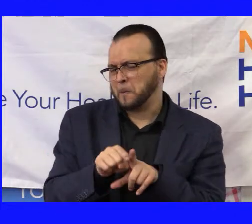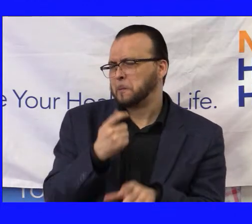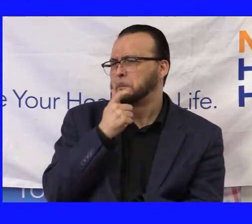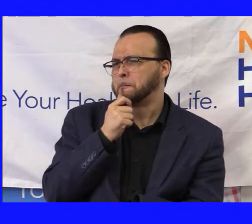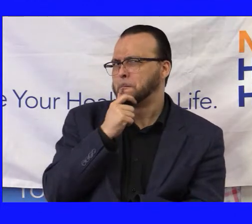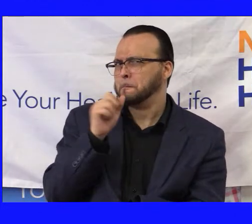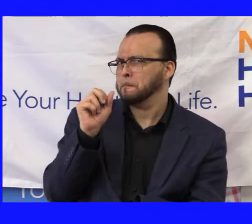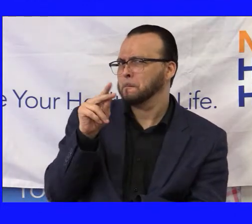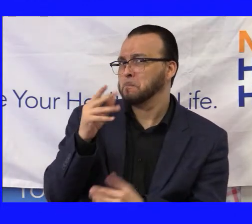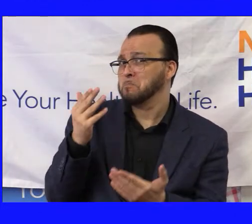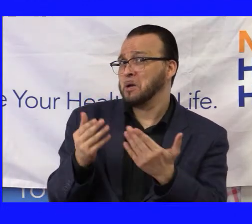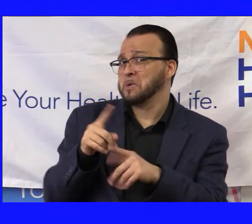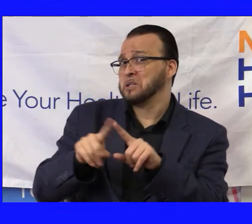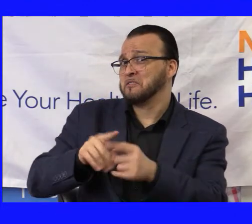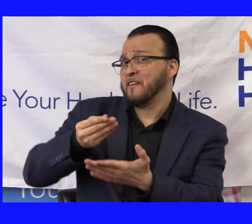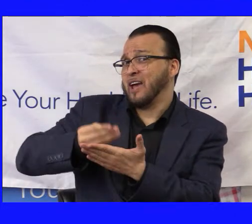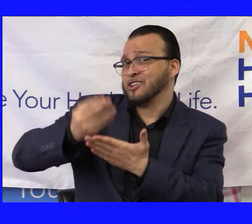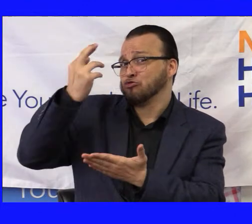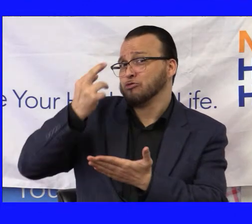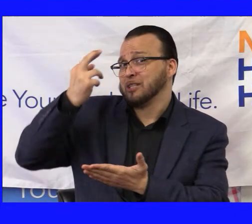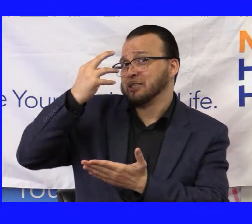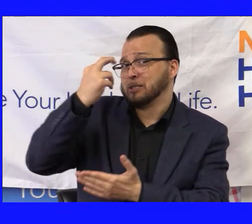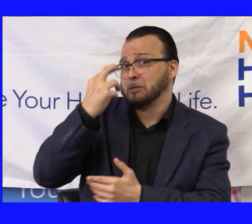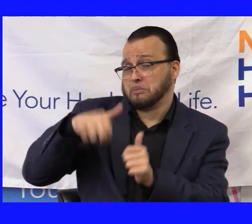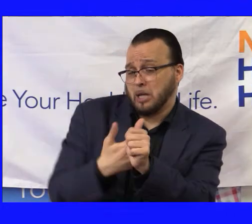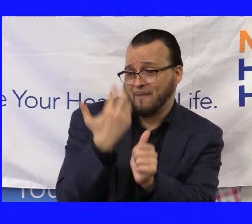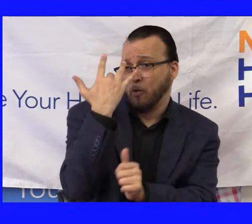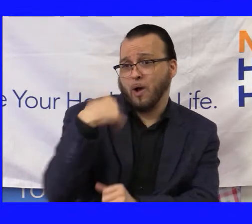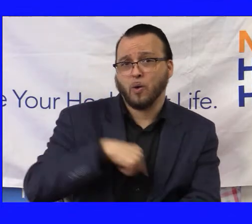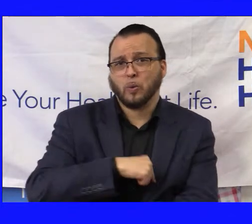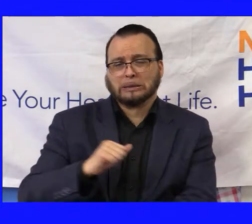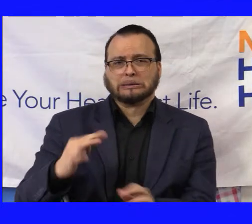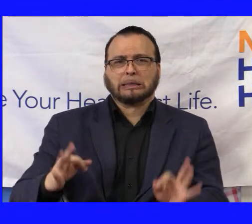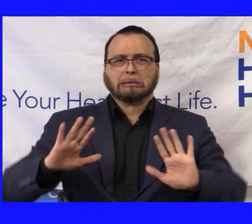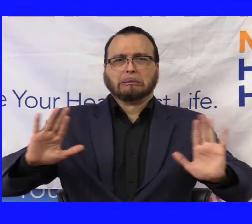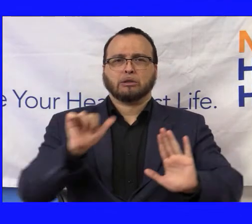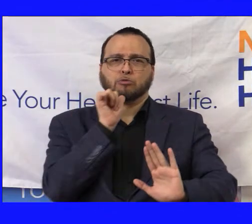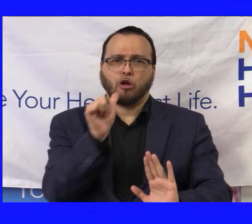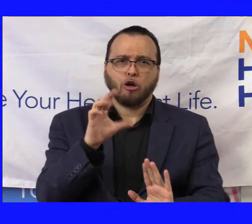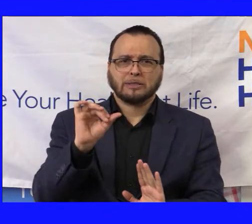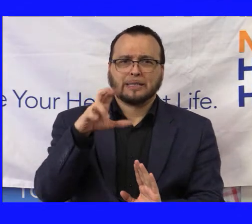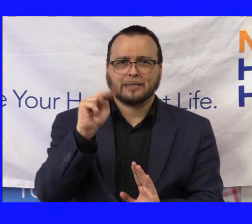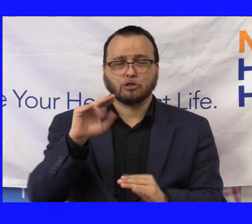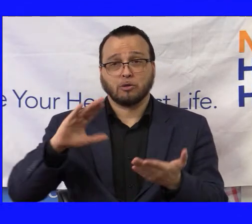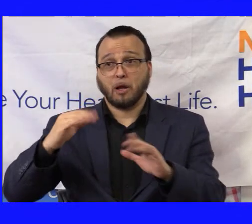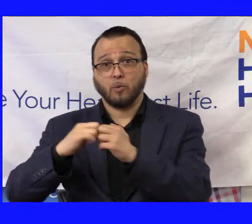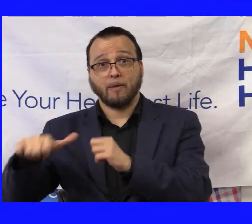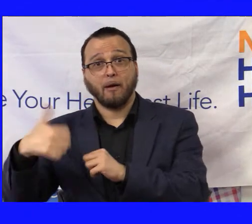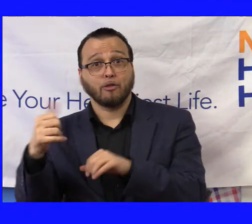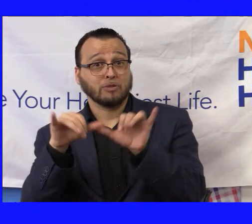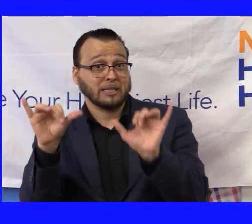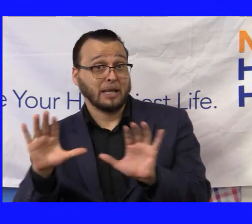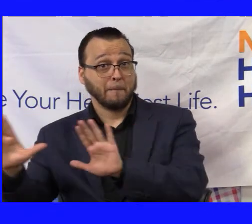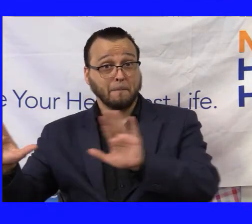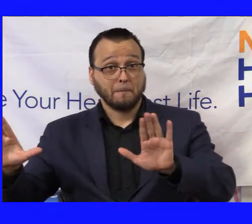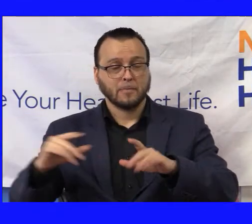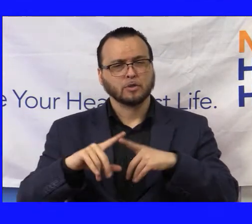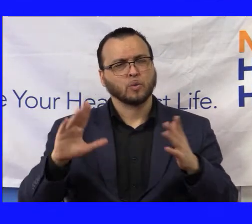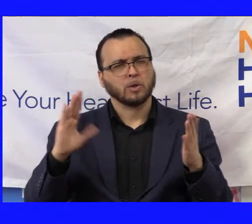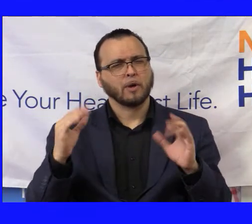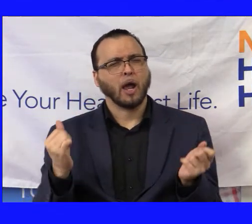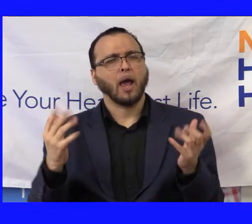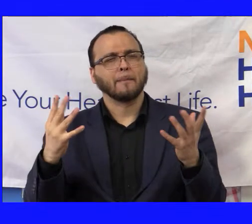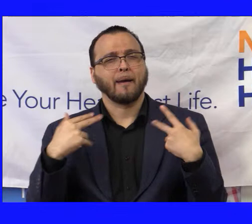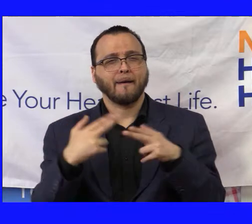different financial incentives around why we would not want to do a cesarean section compared to a different system. So let's actually look at the rate of how many actually have